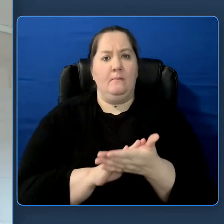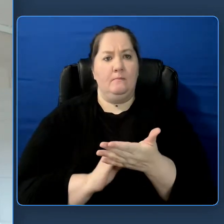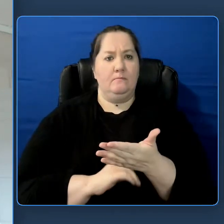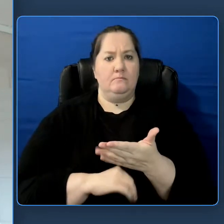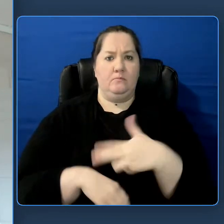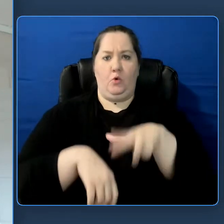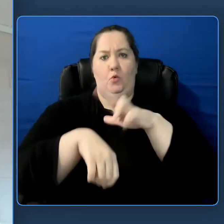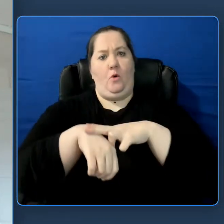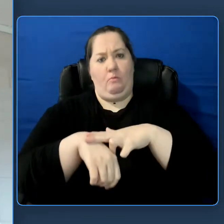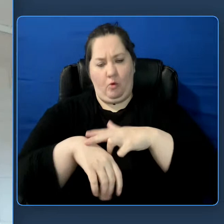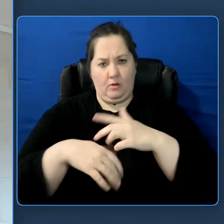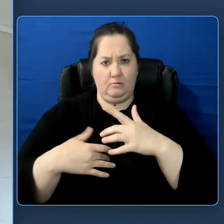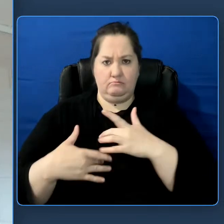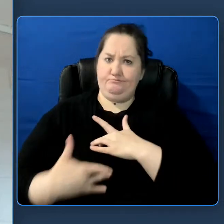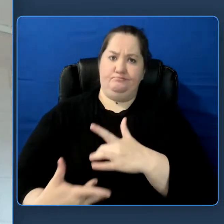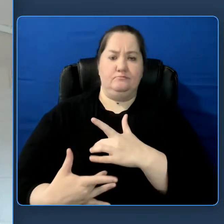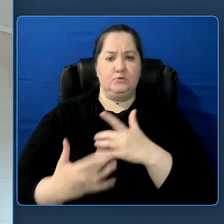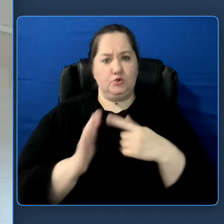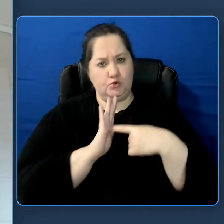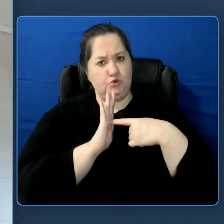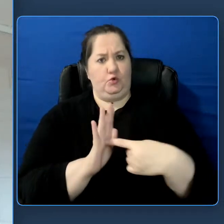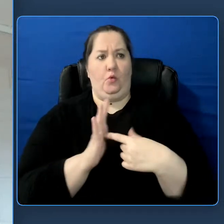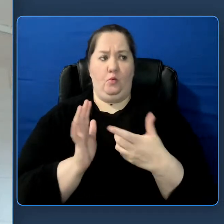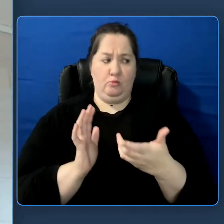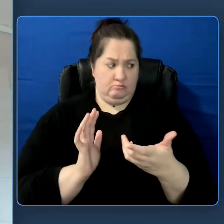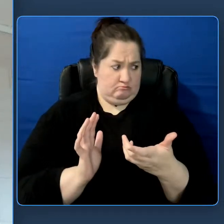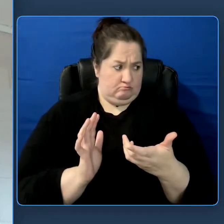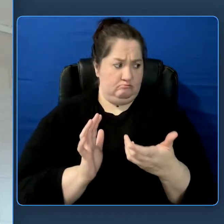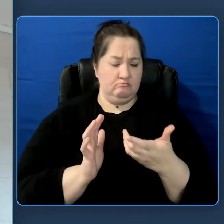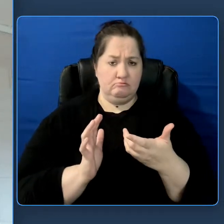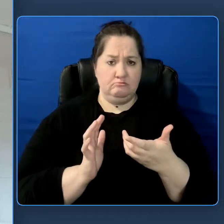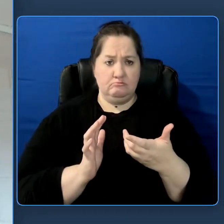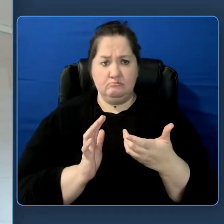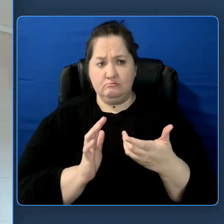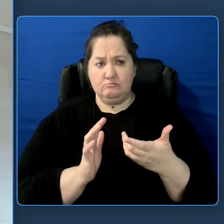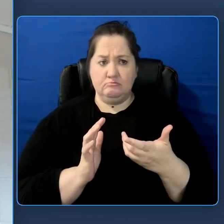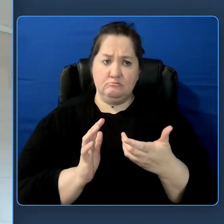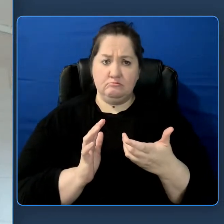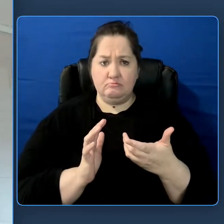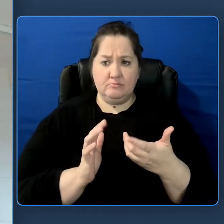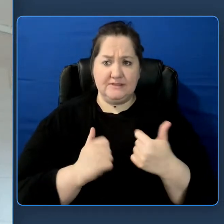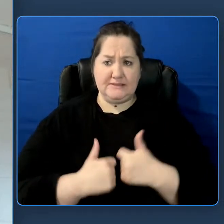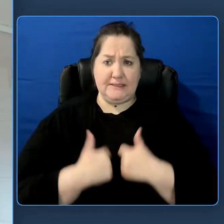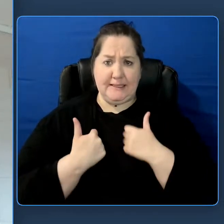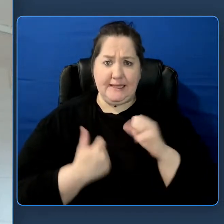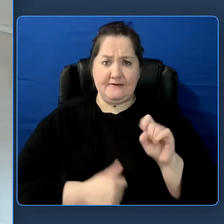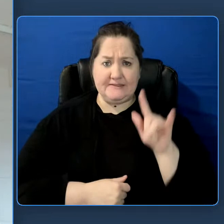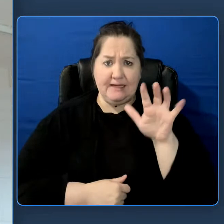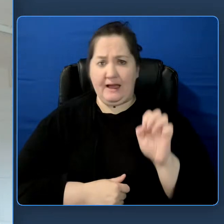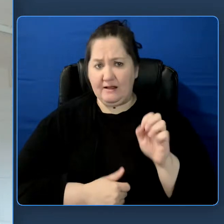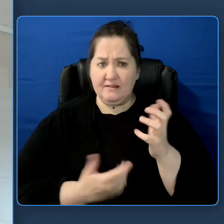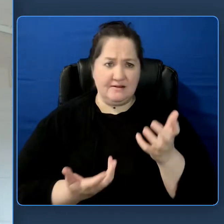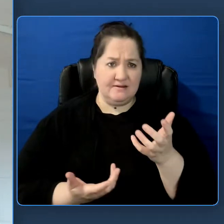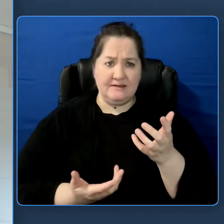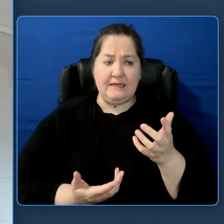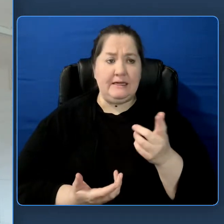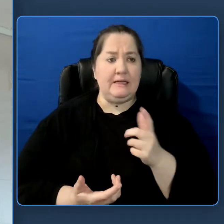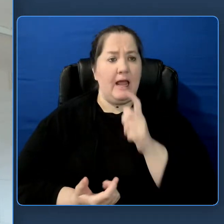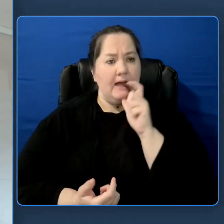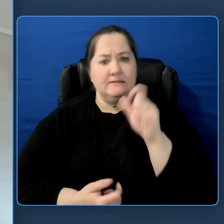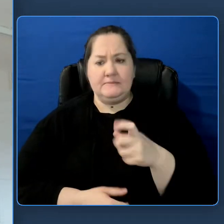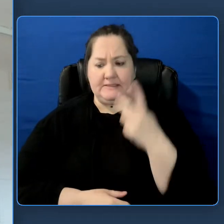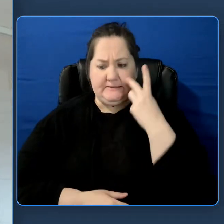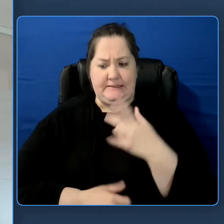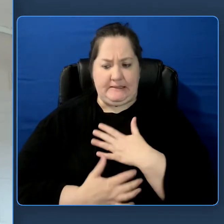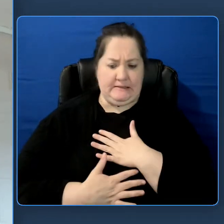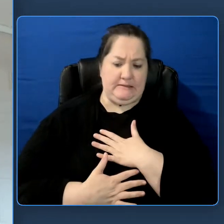disability, really, to show that it's actually a lifestyle. It doesn't have to be